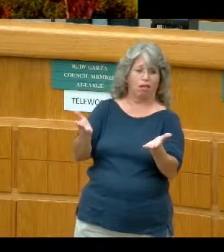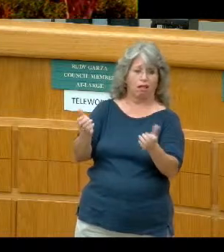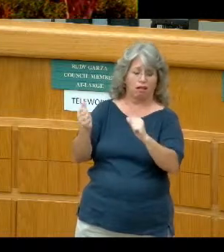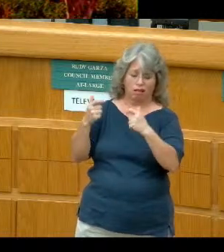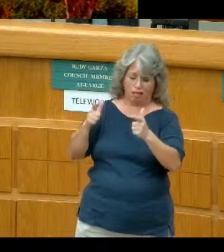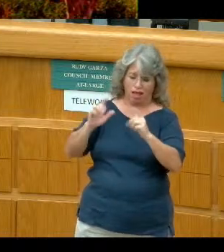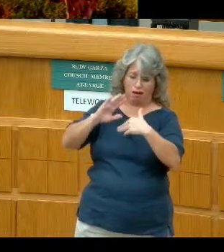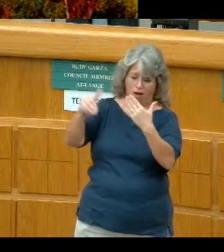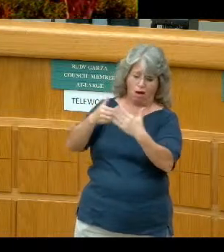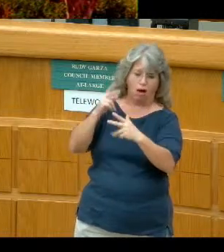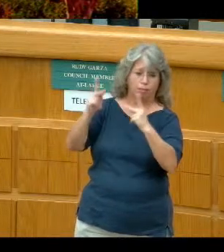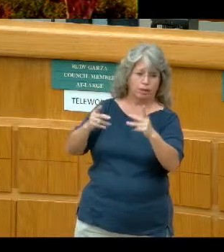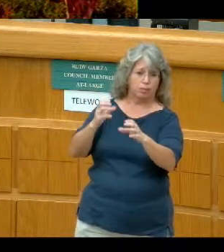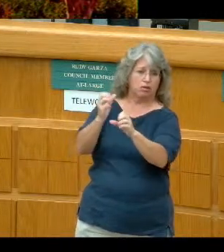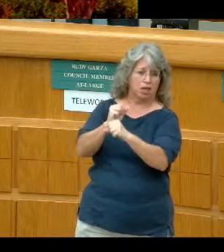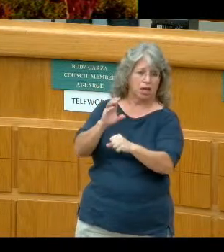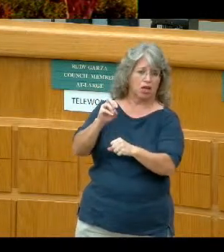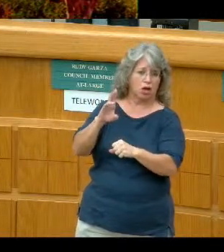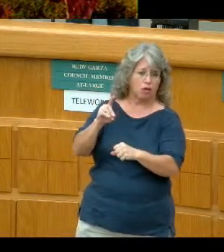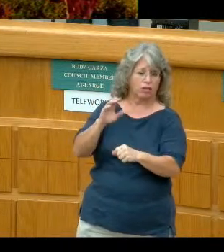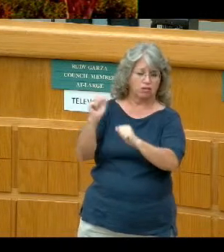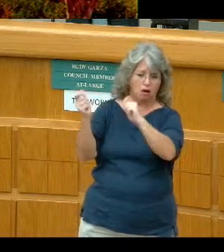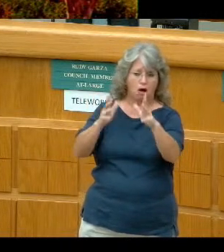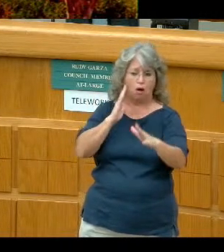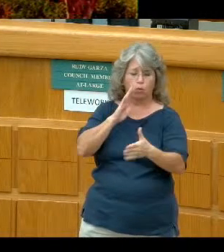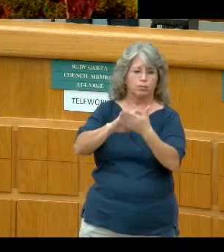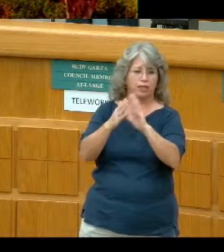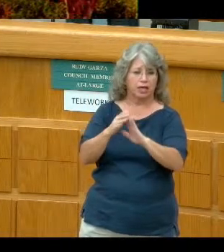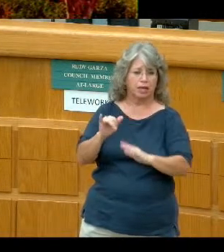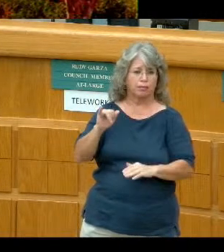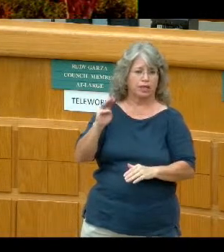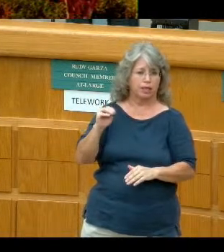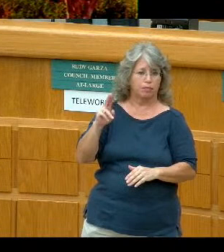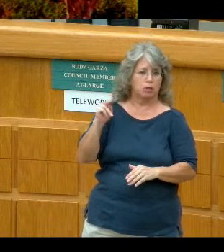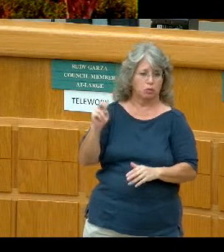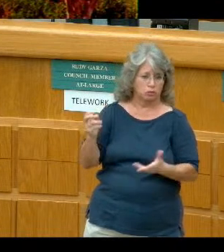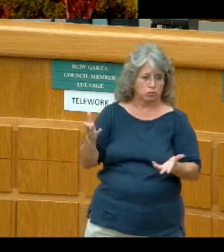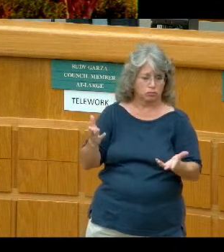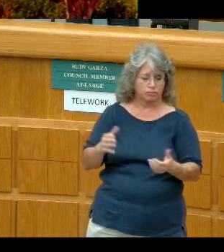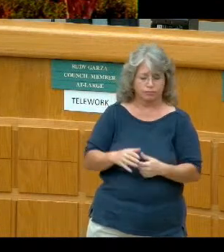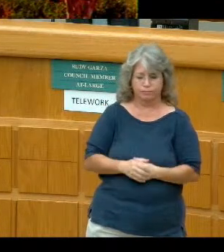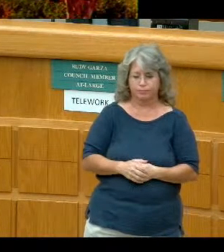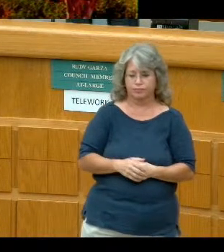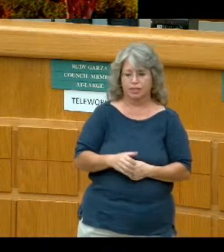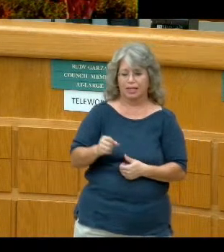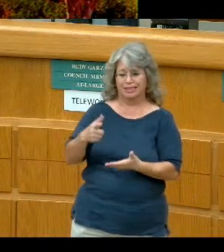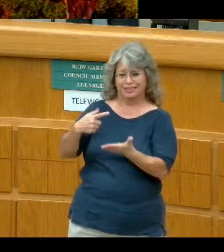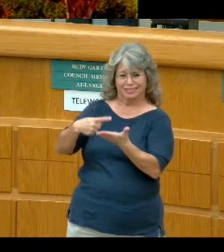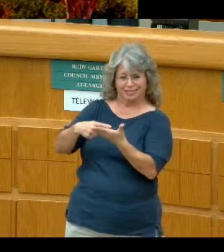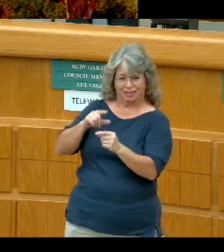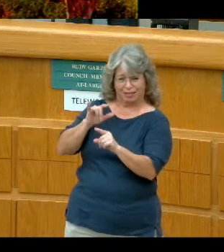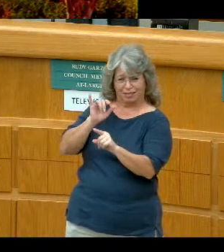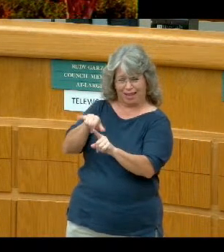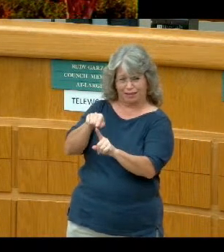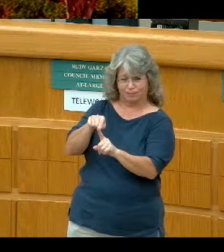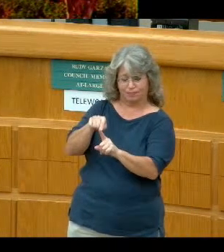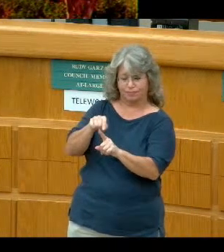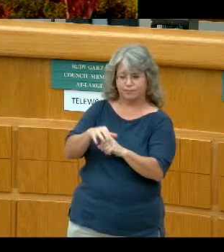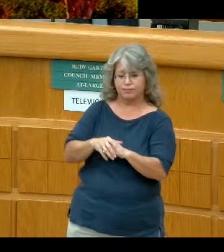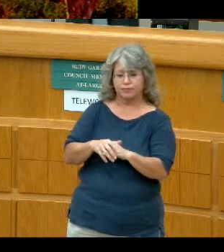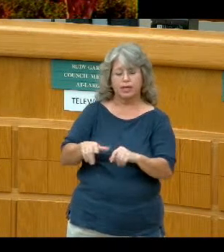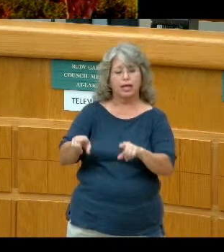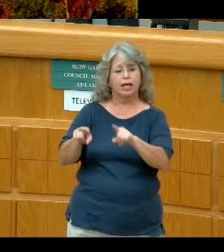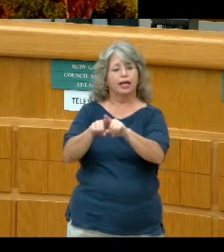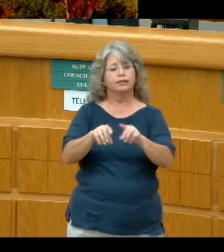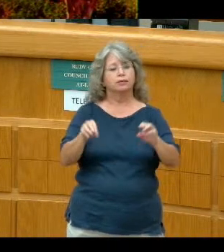know, aren't we there already? Aren't we close to herd immunity since we've already had this big outbreak? So let's talk about that. First, as more people